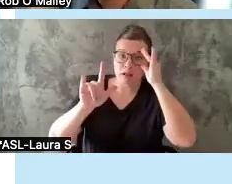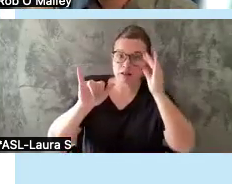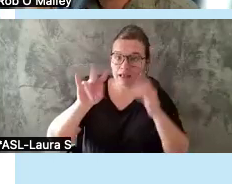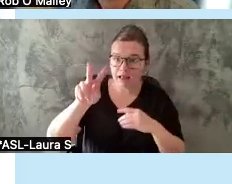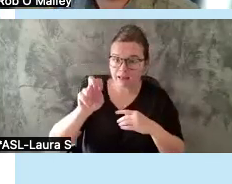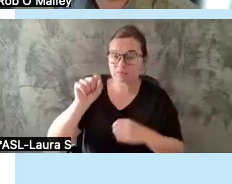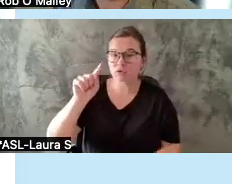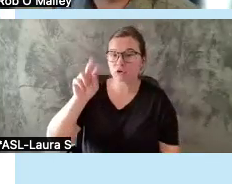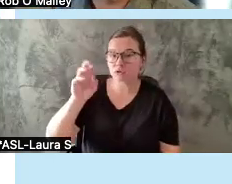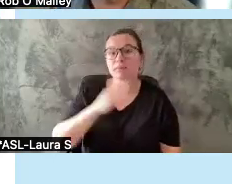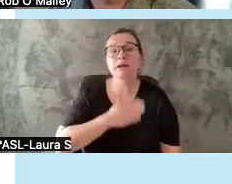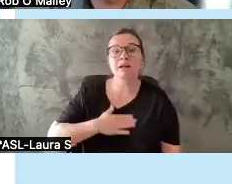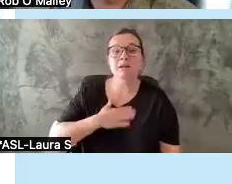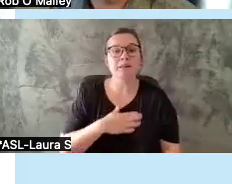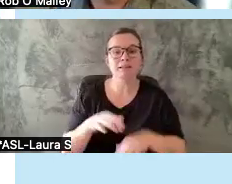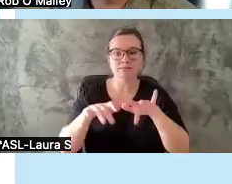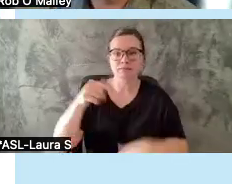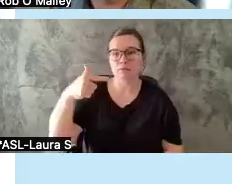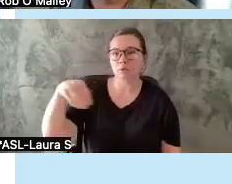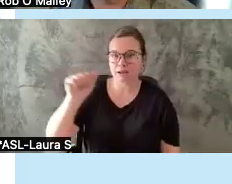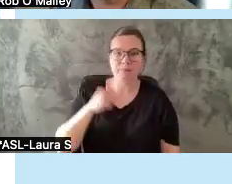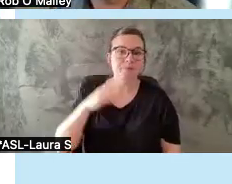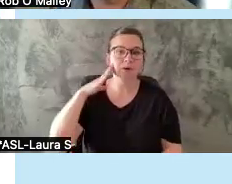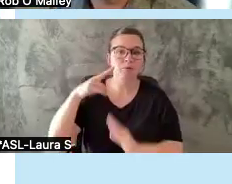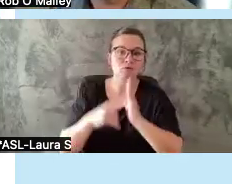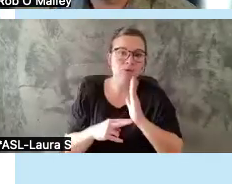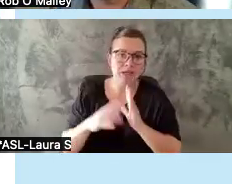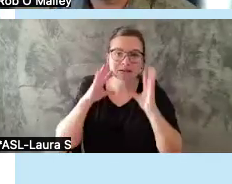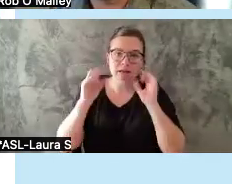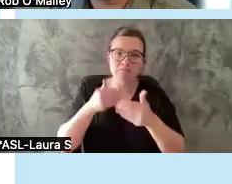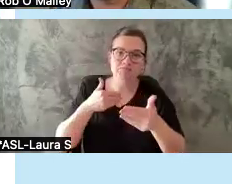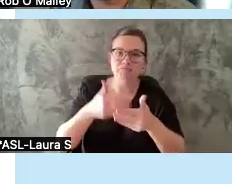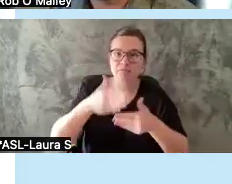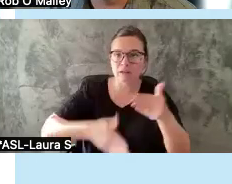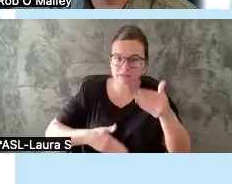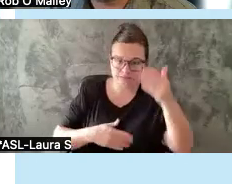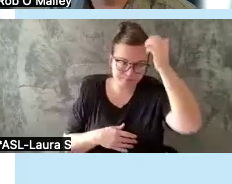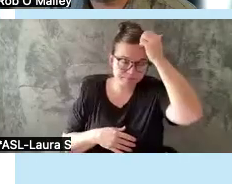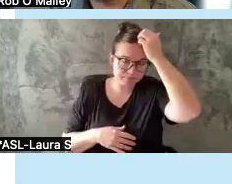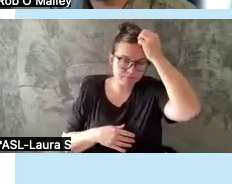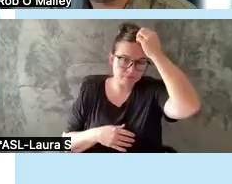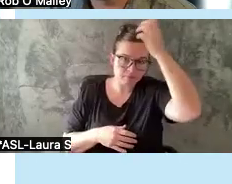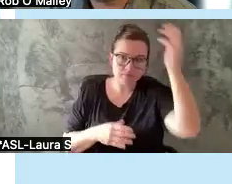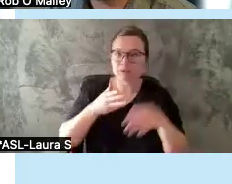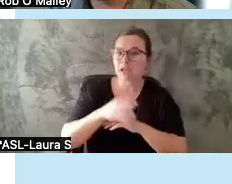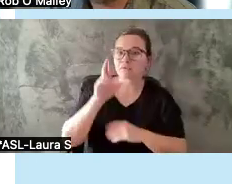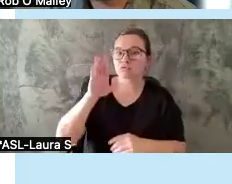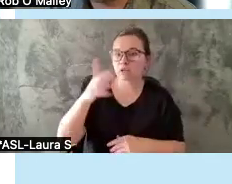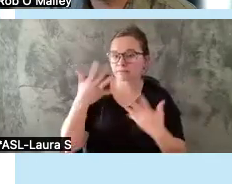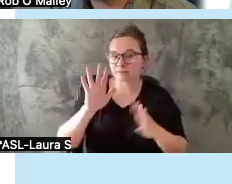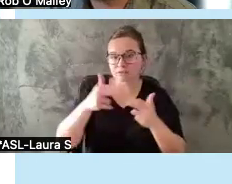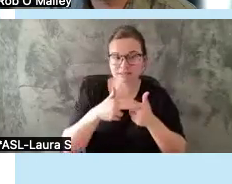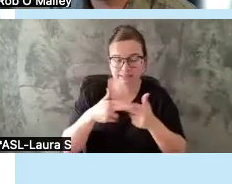to put them into the Q&A at the bottom. I will read them out loud when we get to the Q&A portion after Rob goes through his